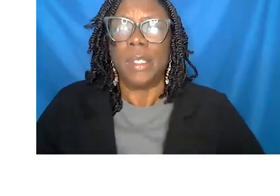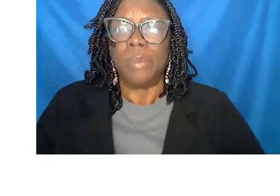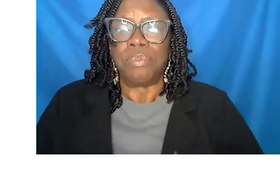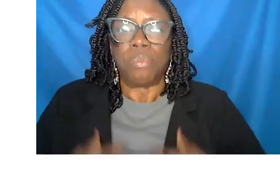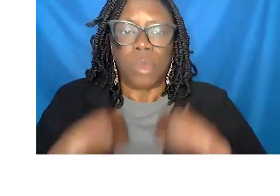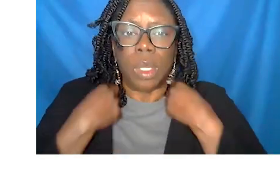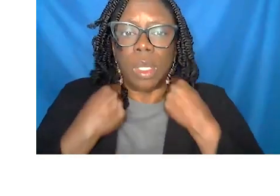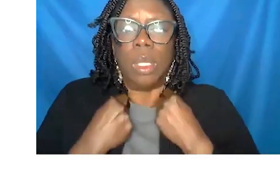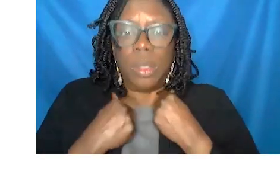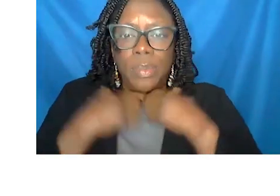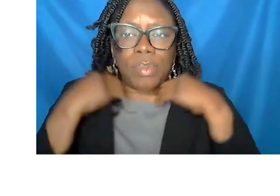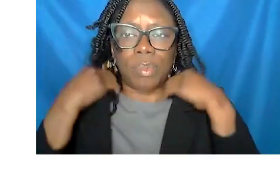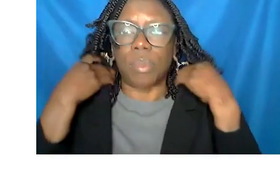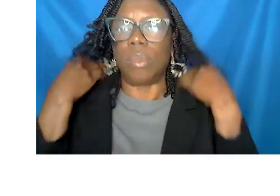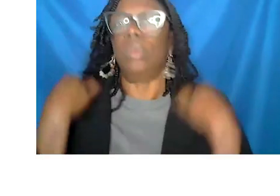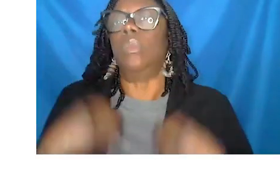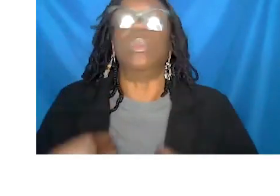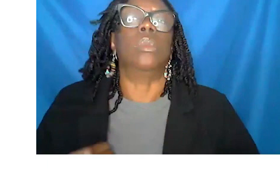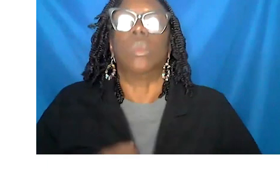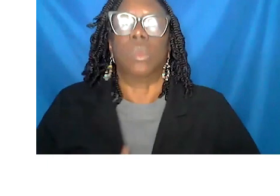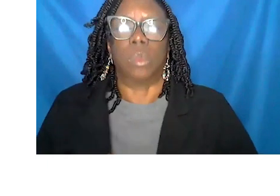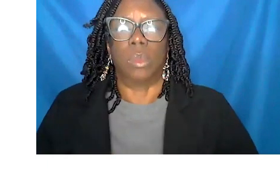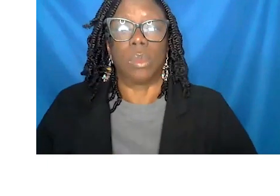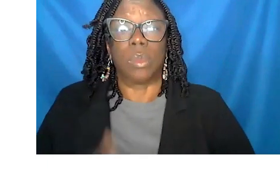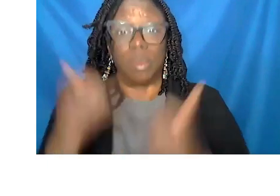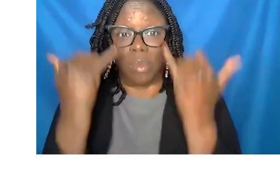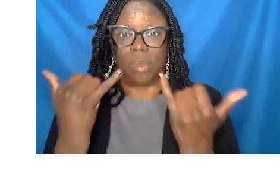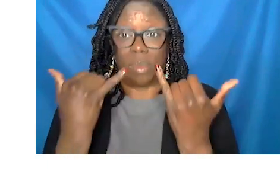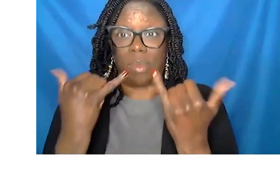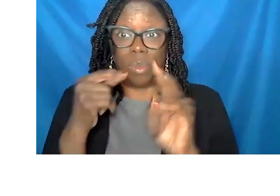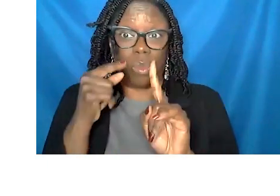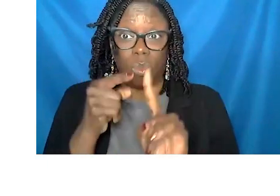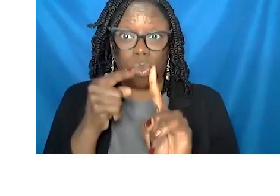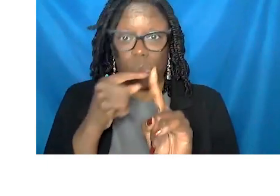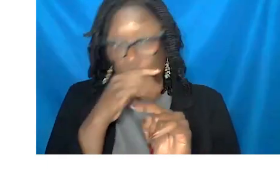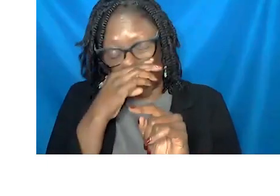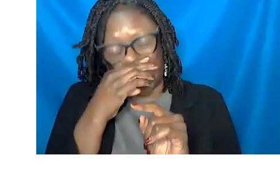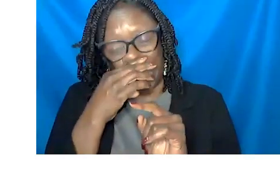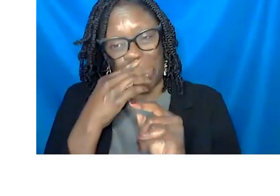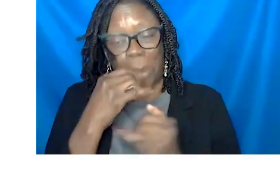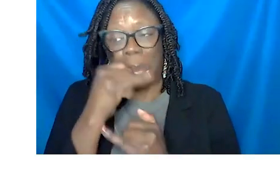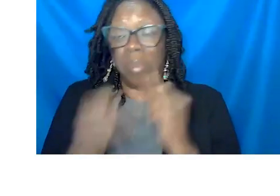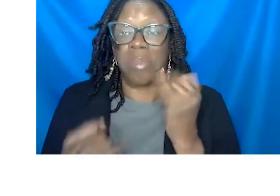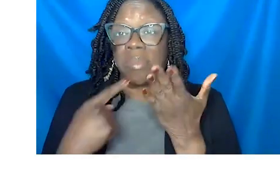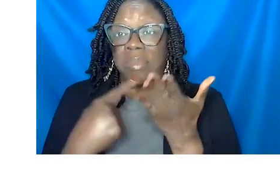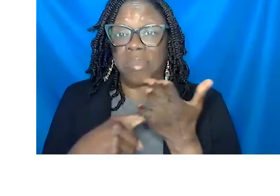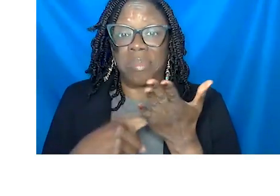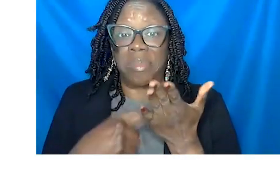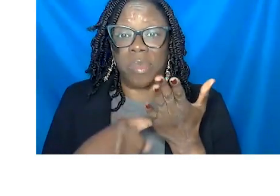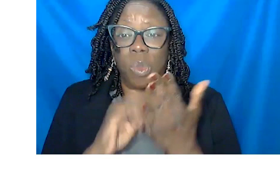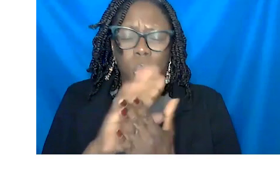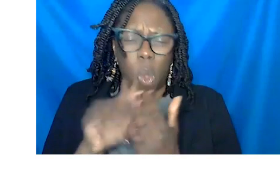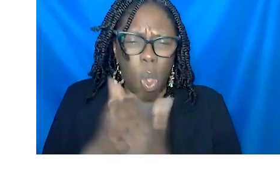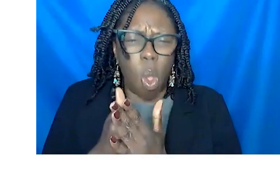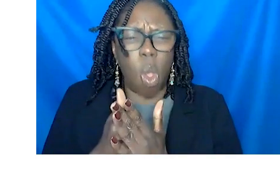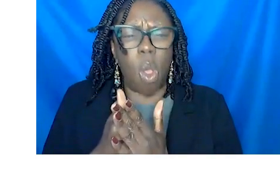So again, so today our hope is just that by the end of this, you will at least all be